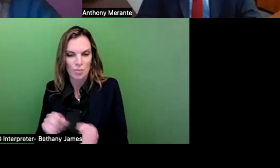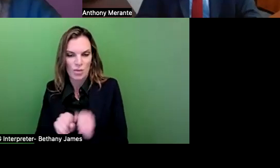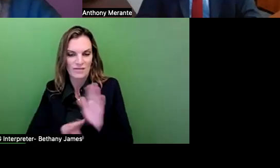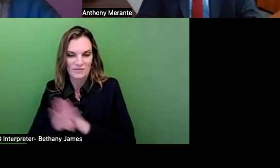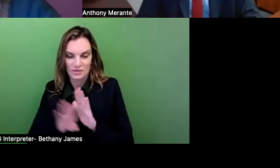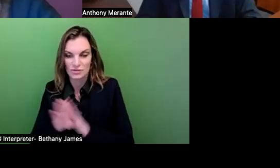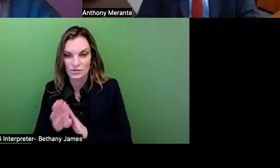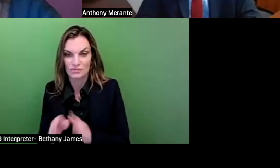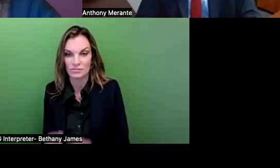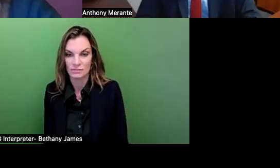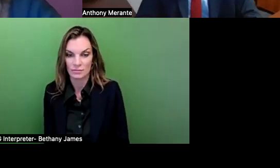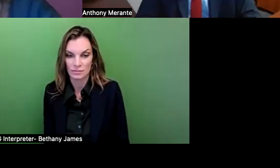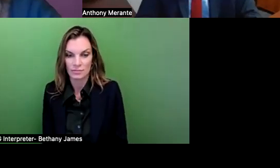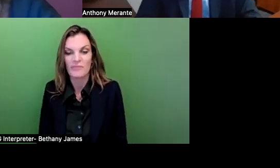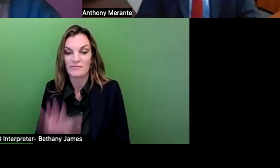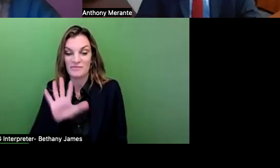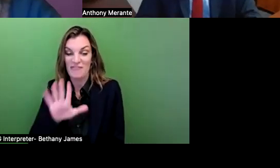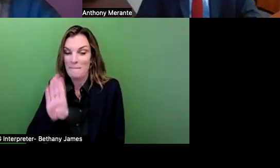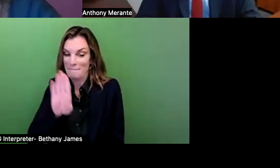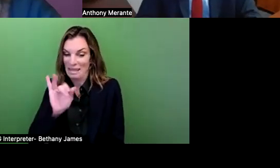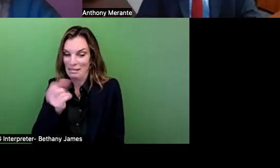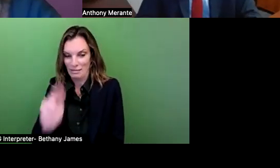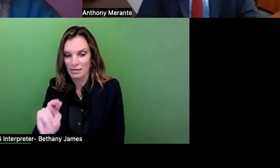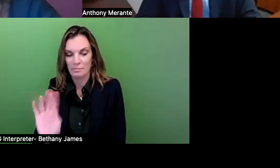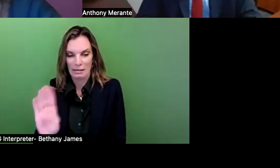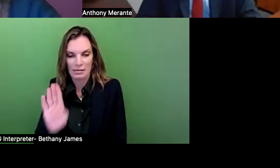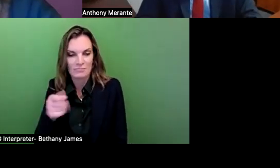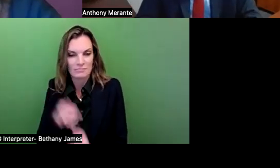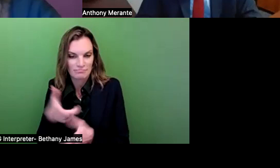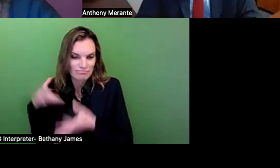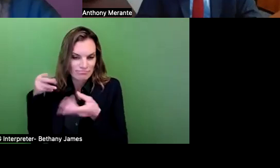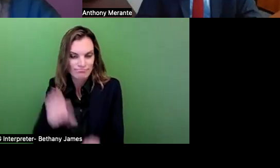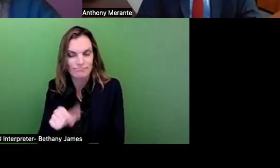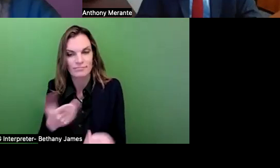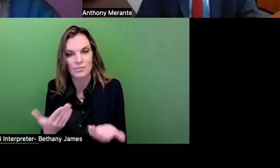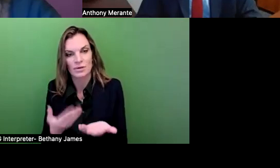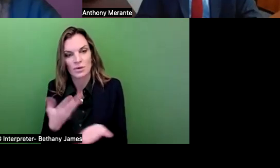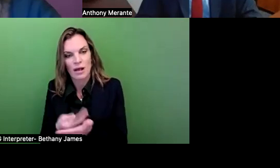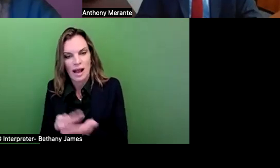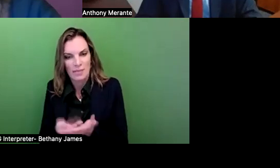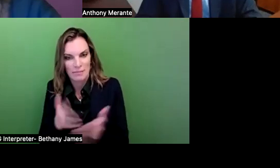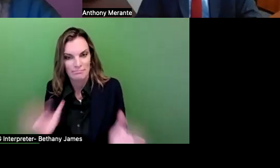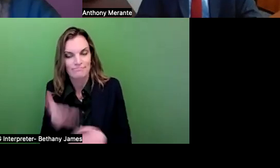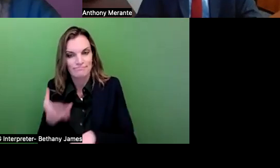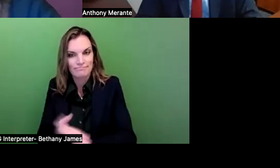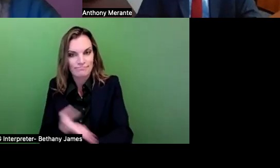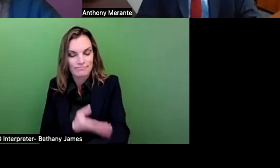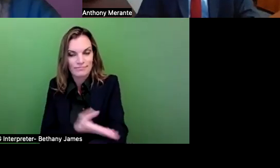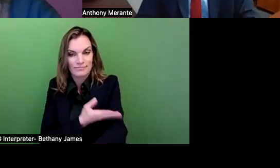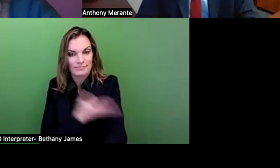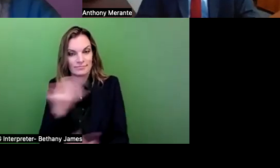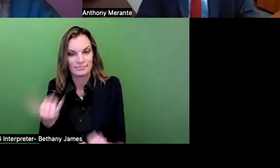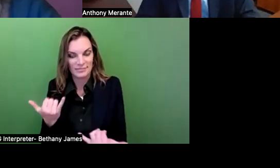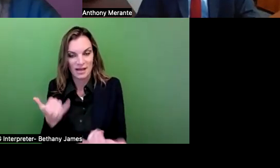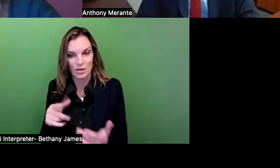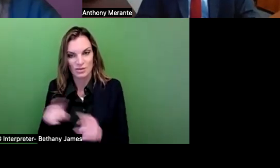dead here a decade ago. Avalon Bay, Extel, RXR, Rose Development. These are all the deep pocket New York City